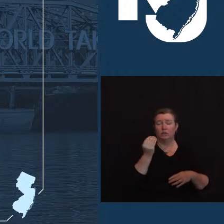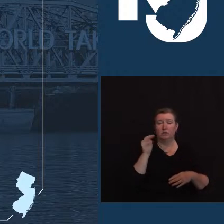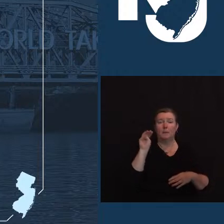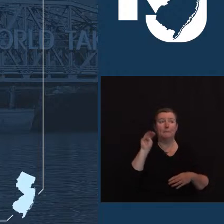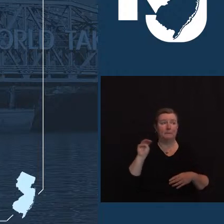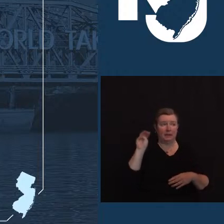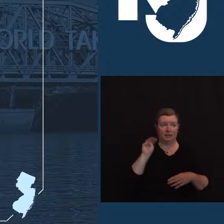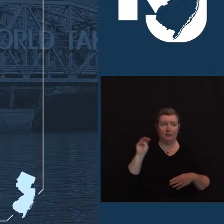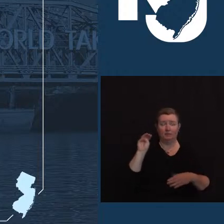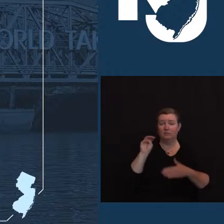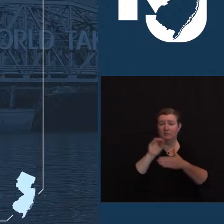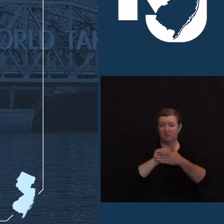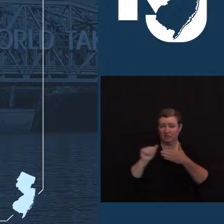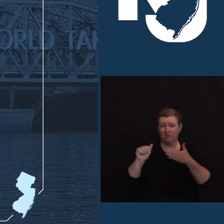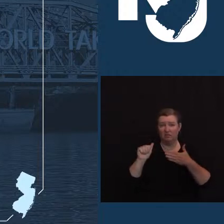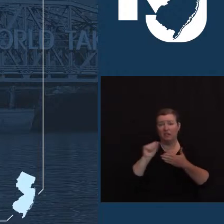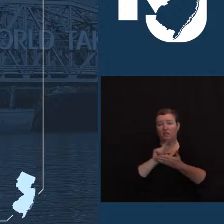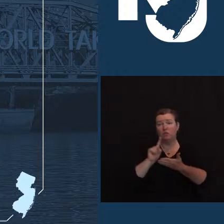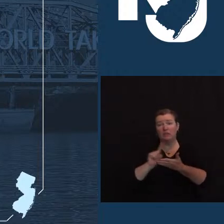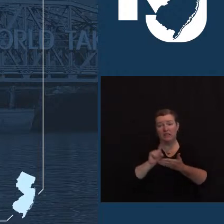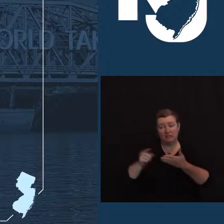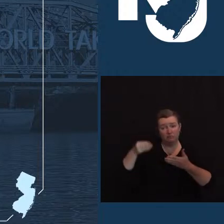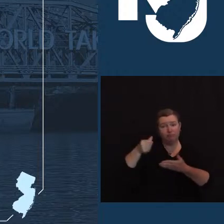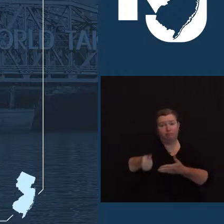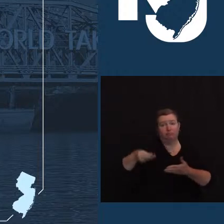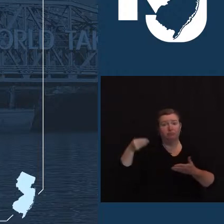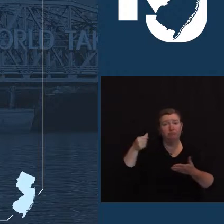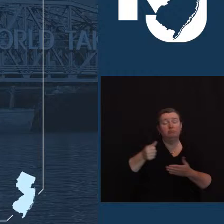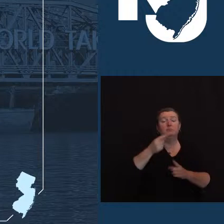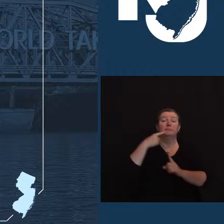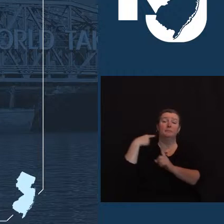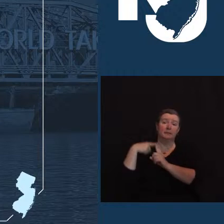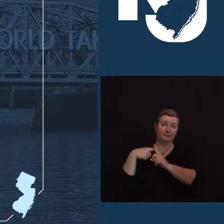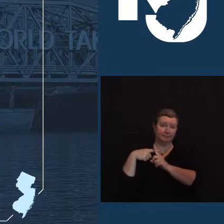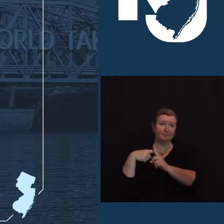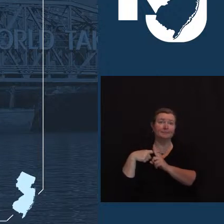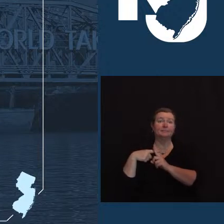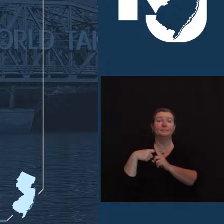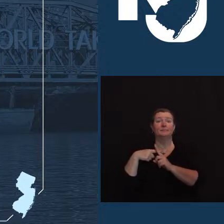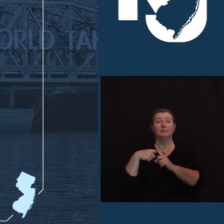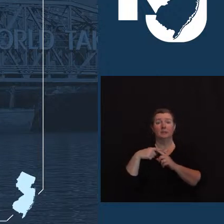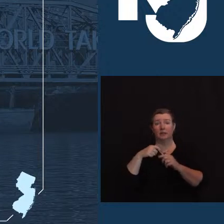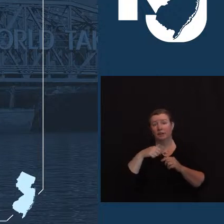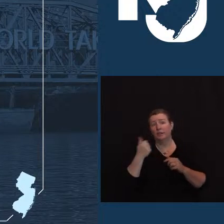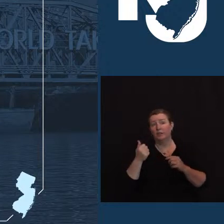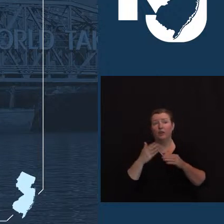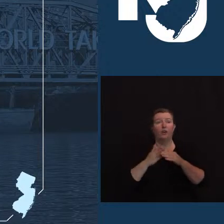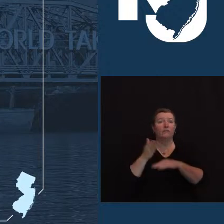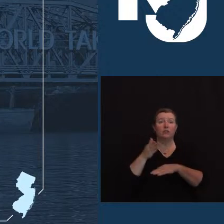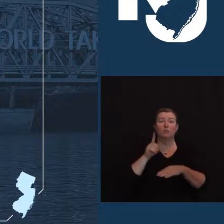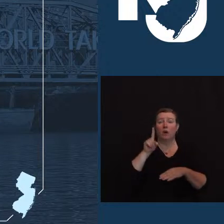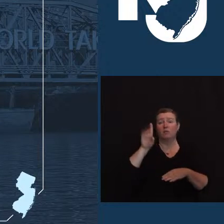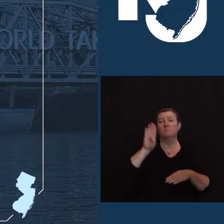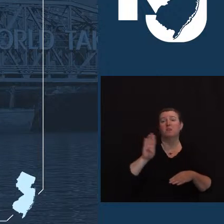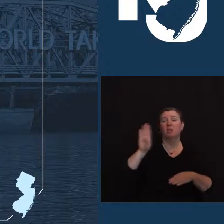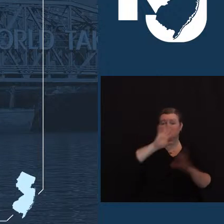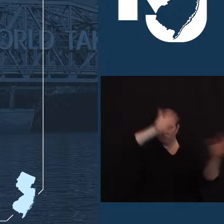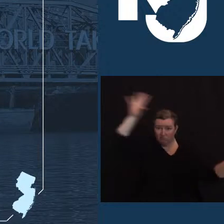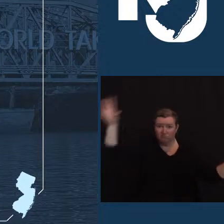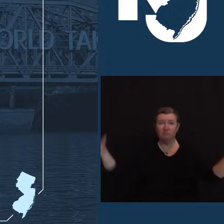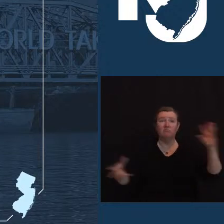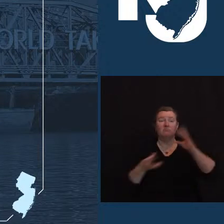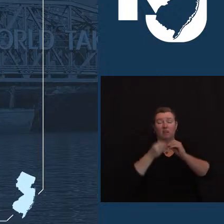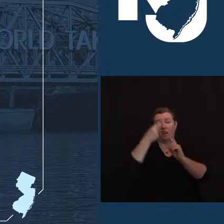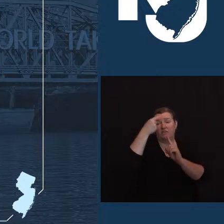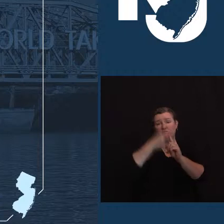hundreds of millions of dollars more. In other words, we're talking about well more than $1 billion per month to maintain this benefit at